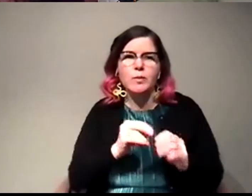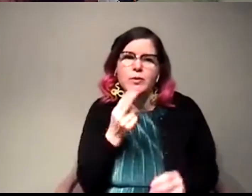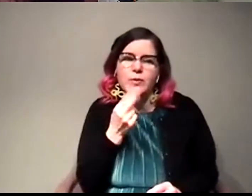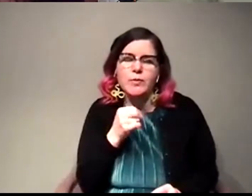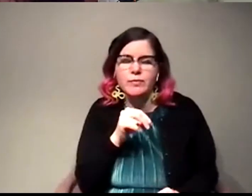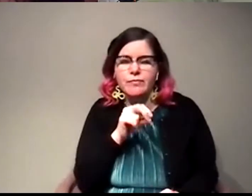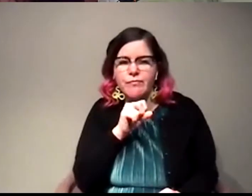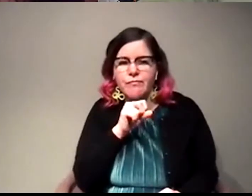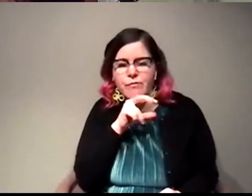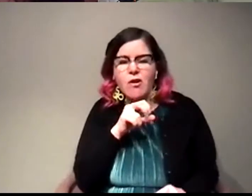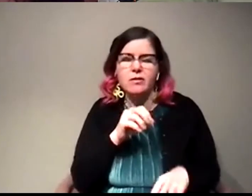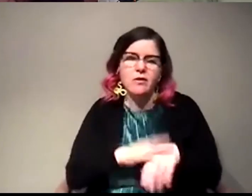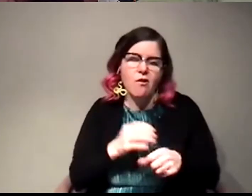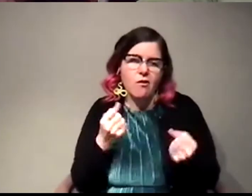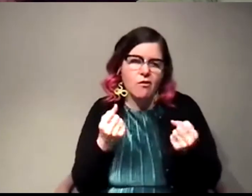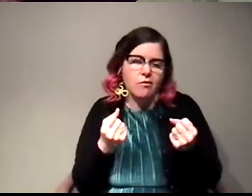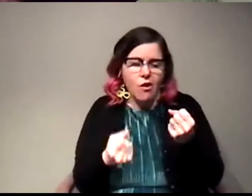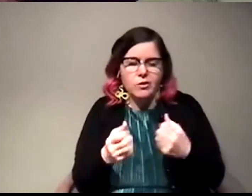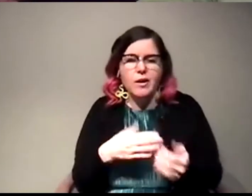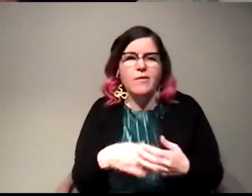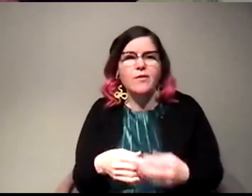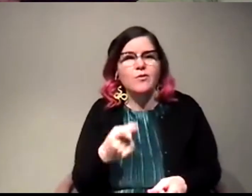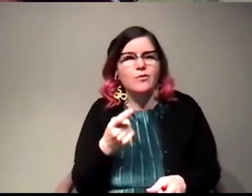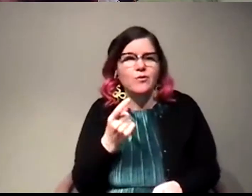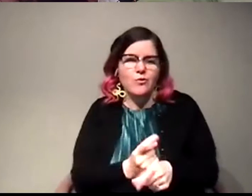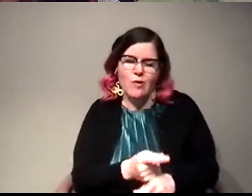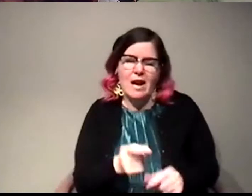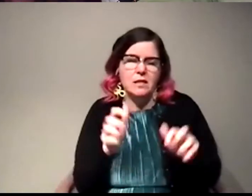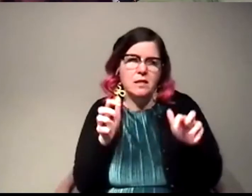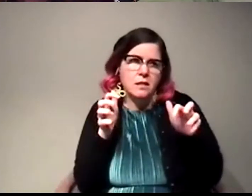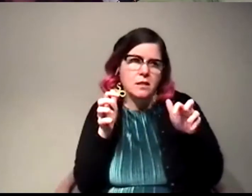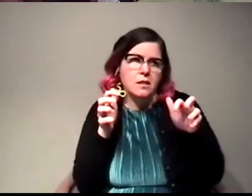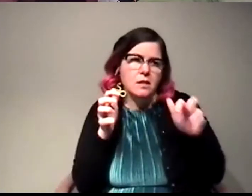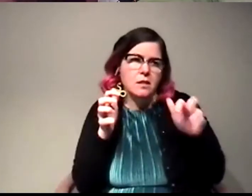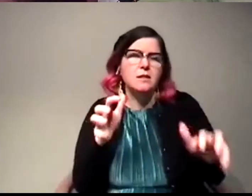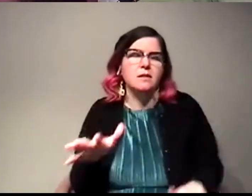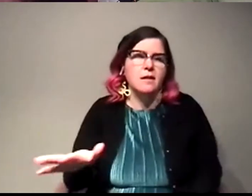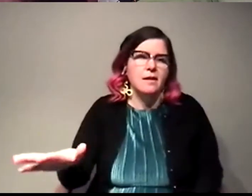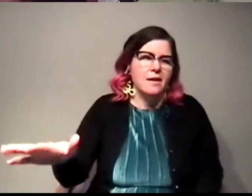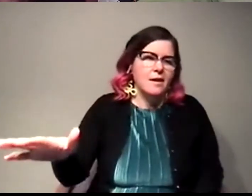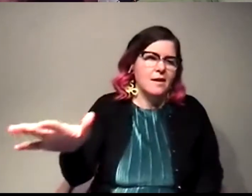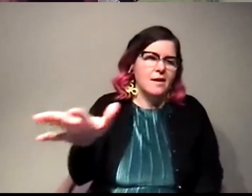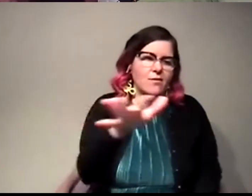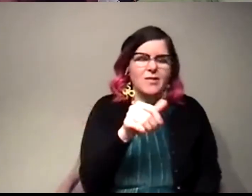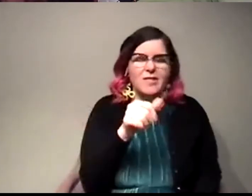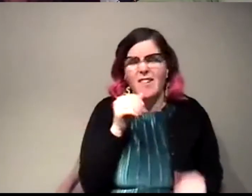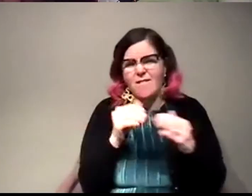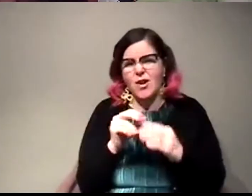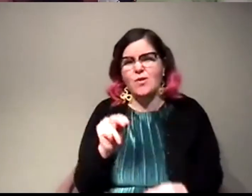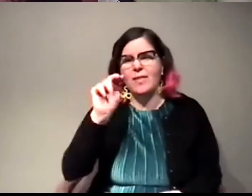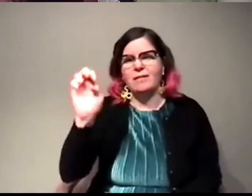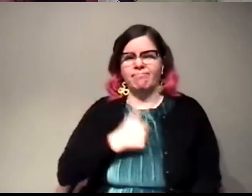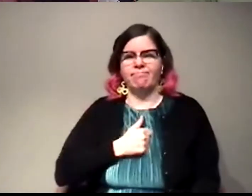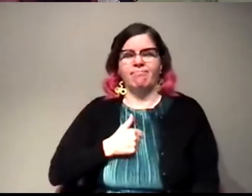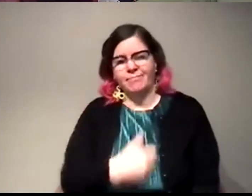on their cars and everything. Very exciting. Oh yeah, you can't throw a rock without, you know, seeing a frog. It really is not super fair to the Northeastern friends, but. Oh,